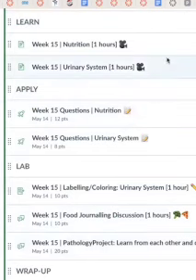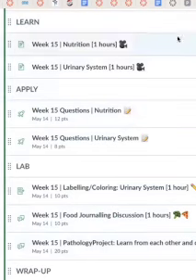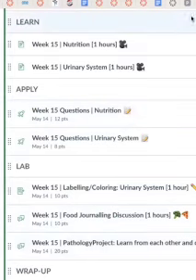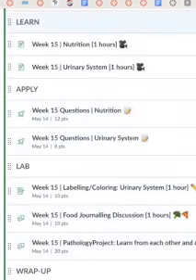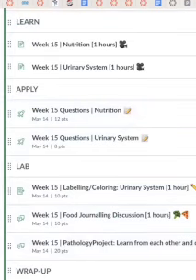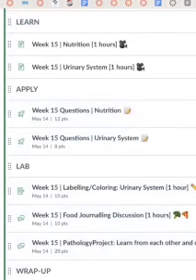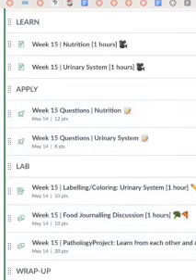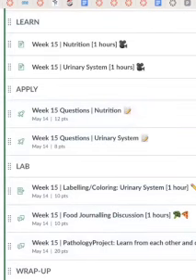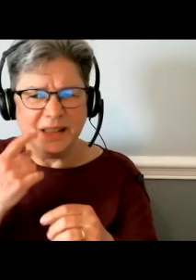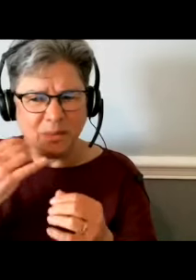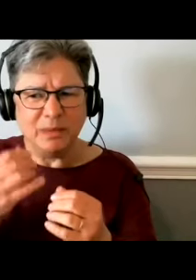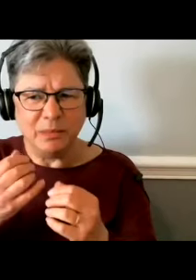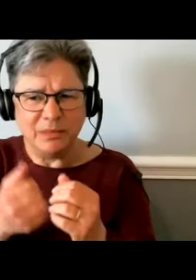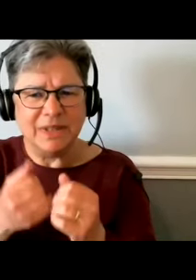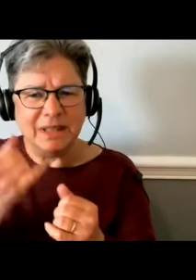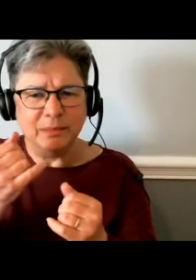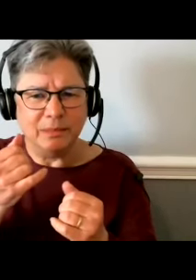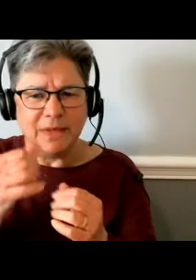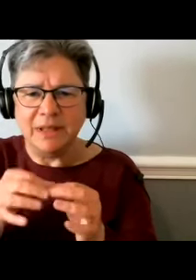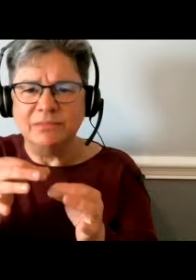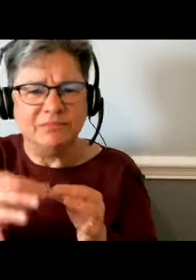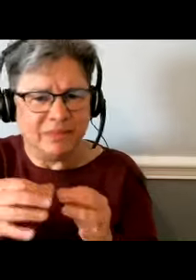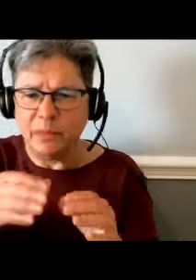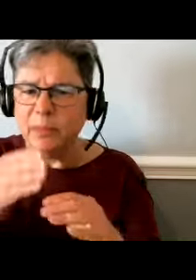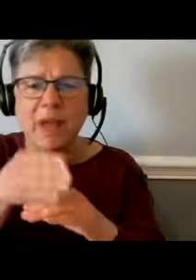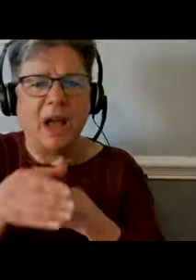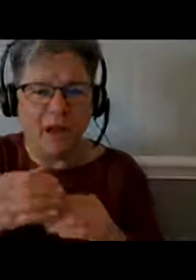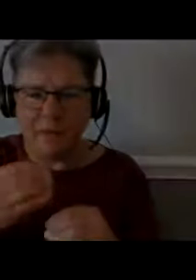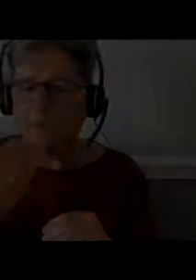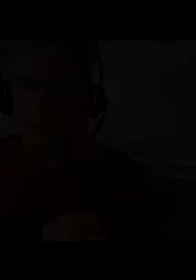now still. But okay, there's one extra week built into that. So